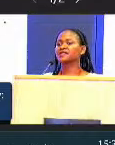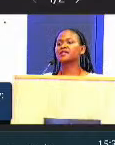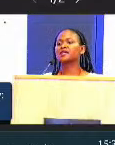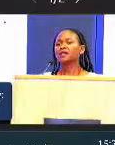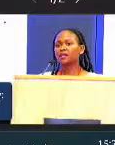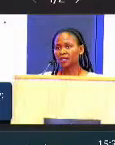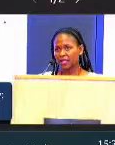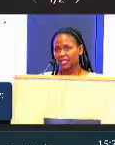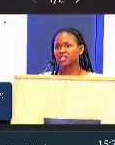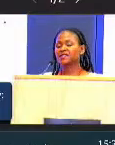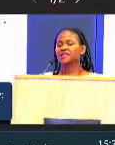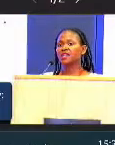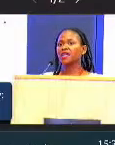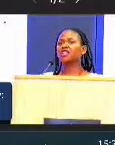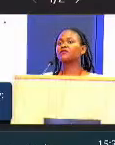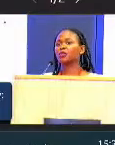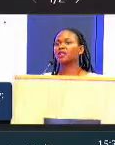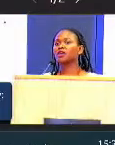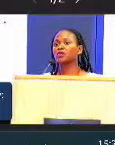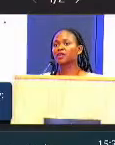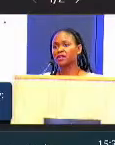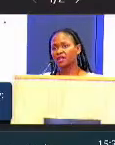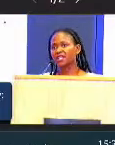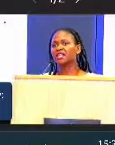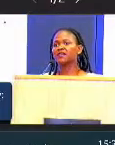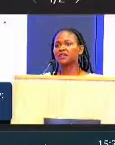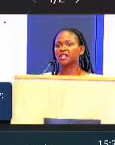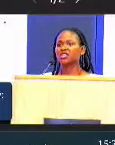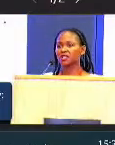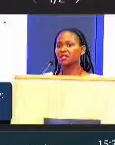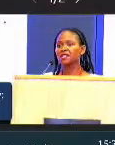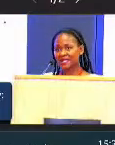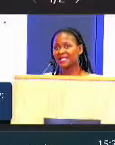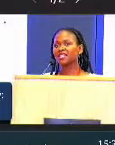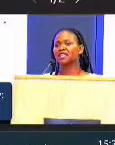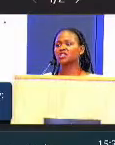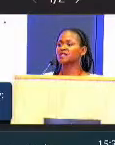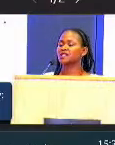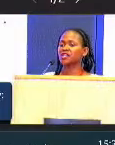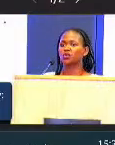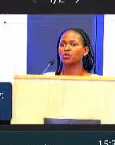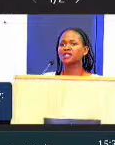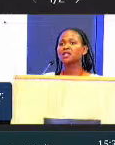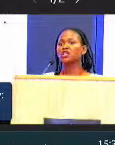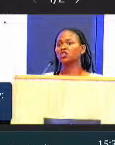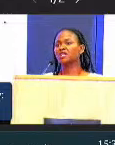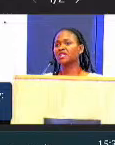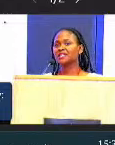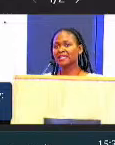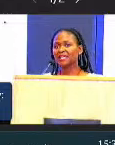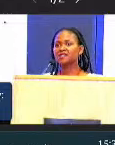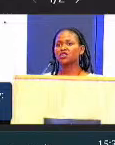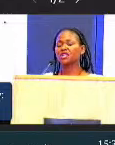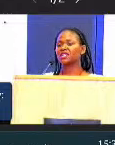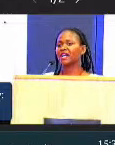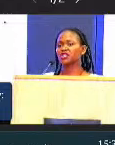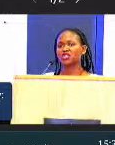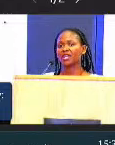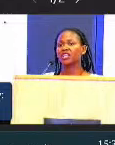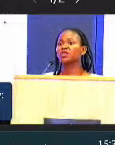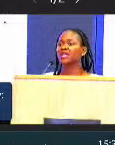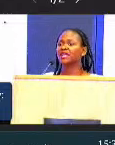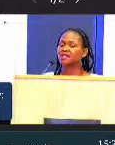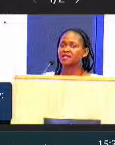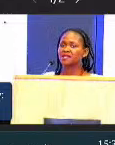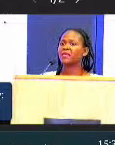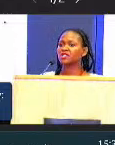requires electricity, and if you want to go green aviation, it's clean electricity that you want. You need heat, you need hydrogen, and